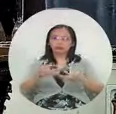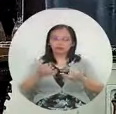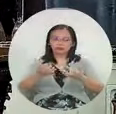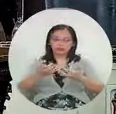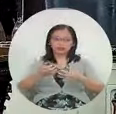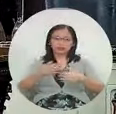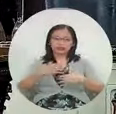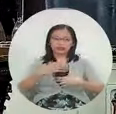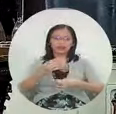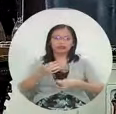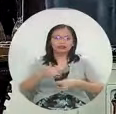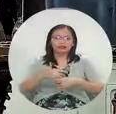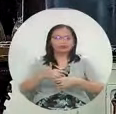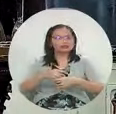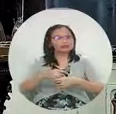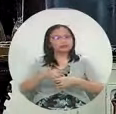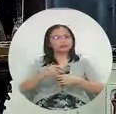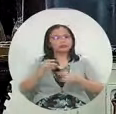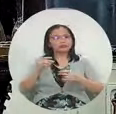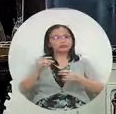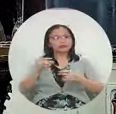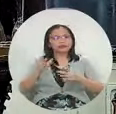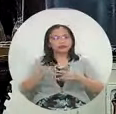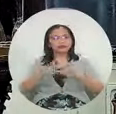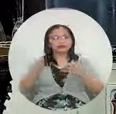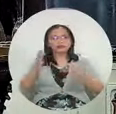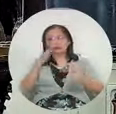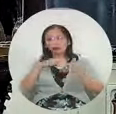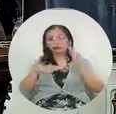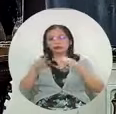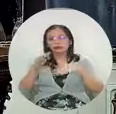Kinira bang Kristohano mag-inom to ba? Magwali.